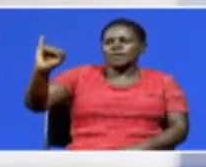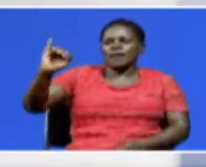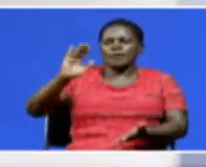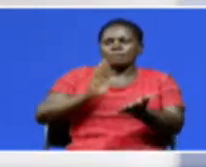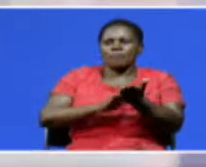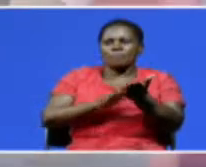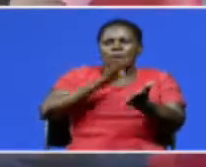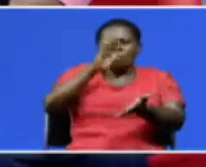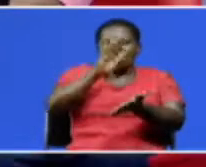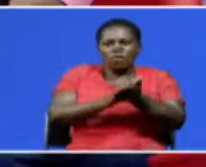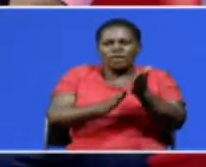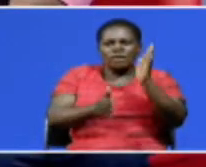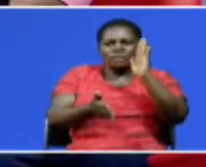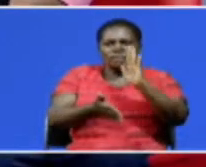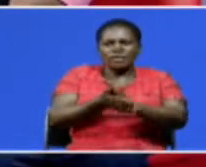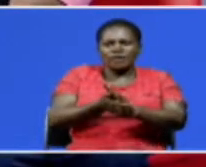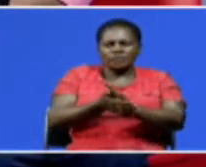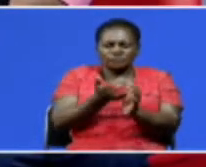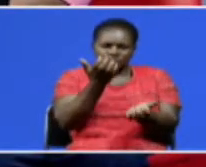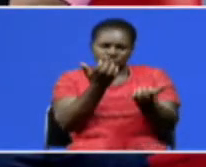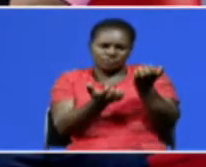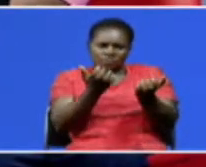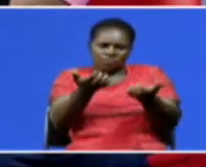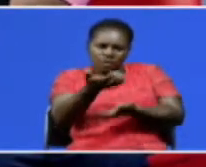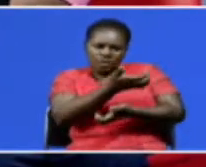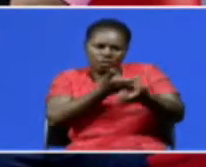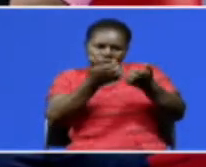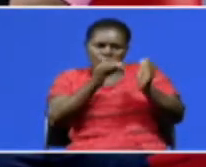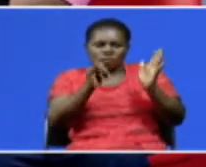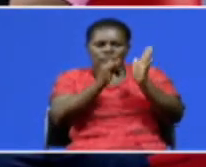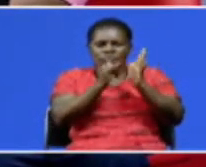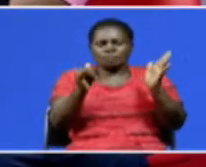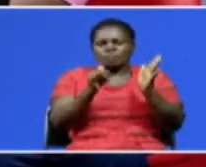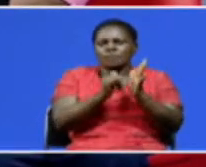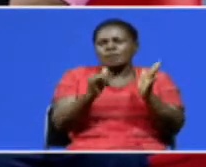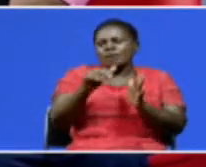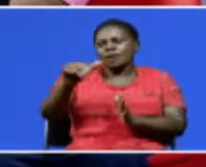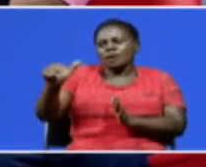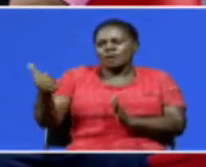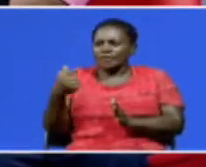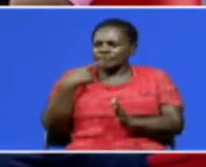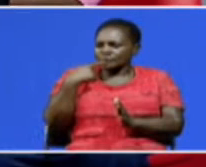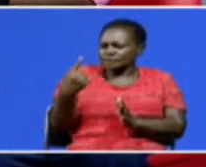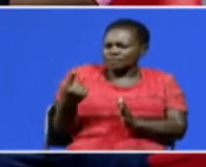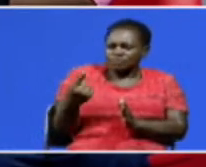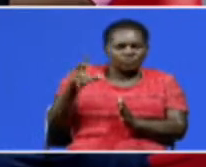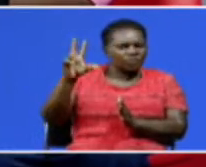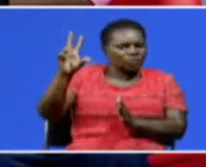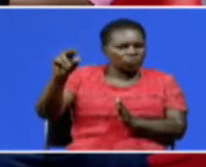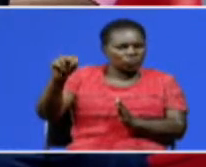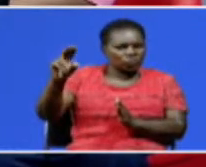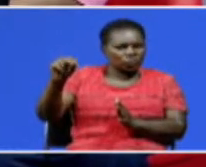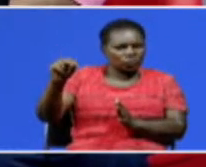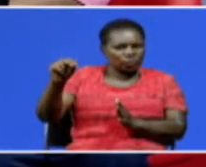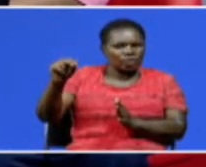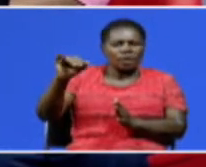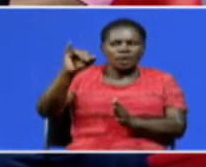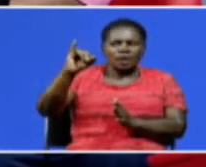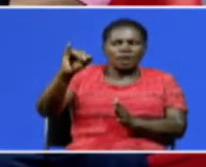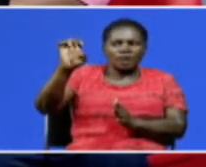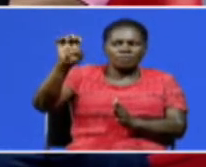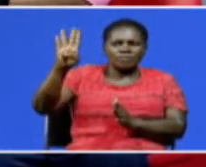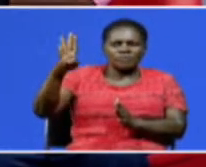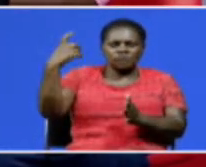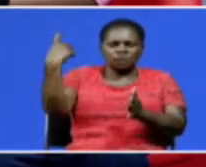proposals without evaluating its economic implications. Well, Solomon Mbuku says, not at all. Per IBC,